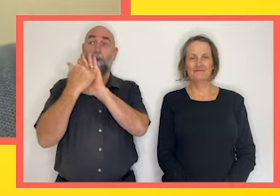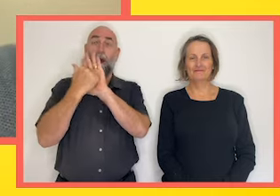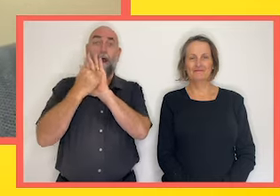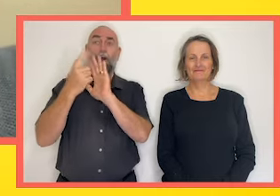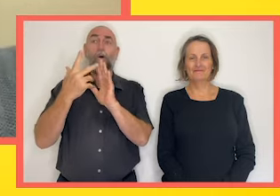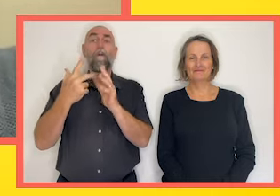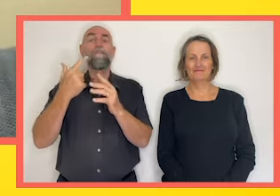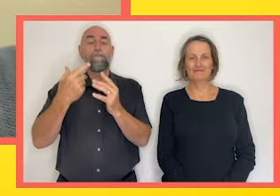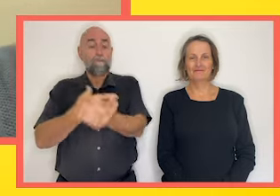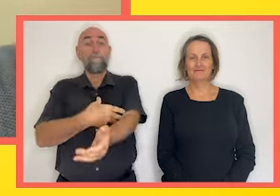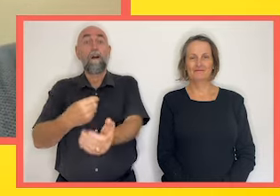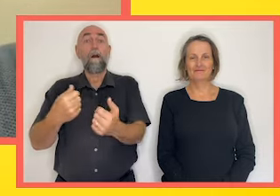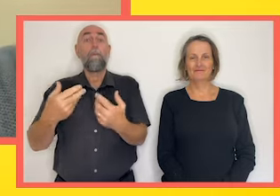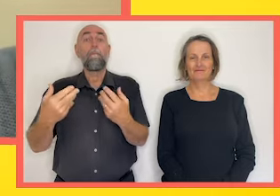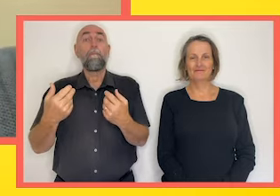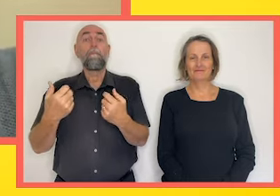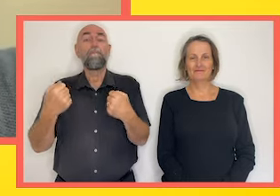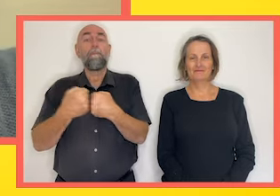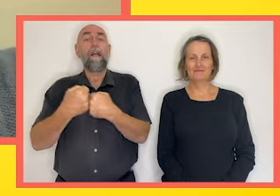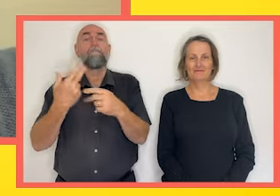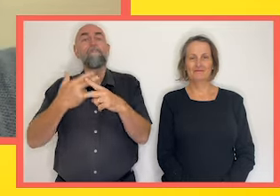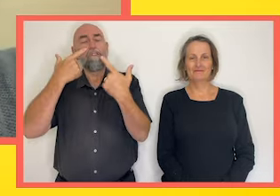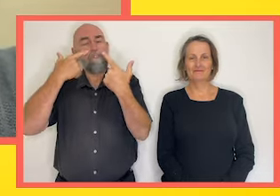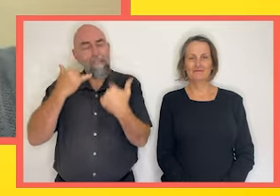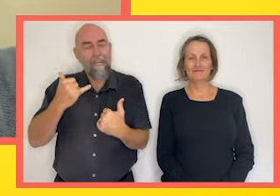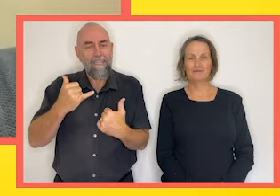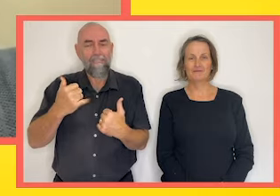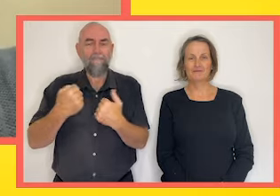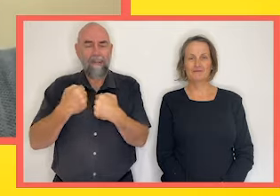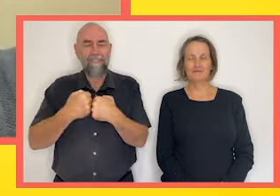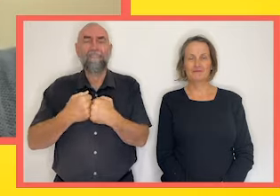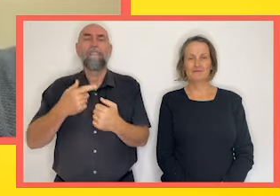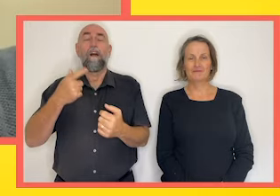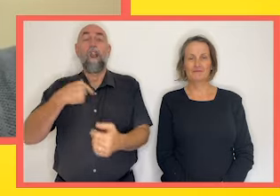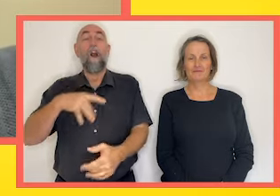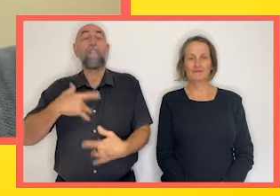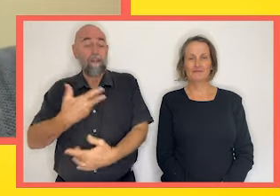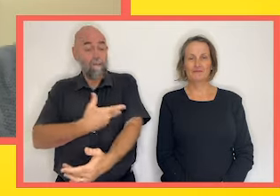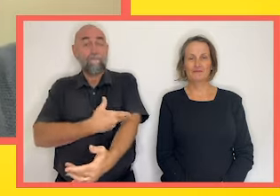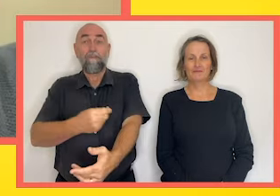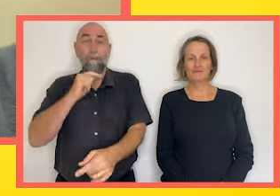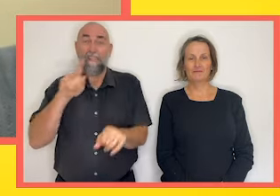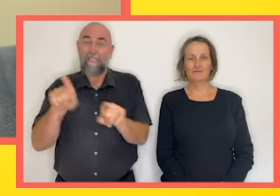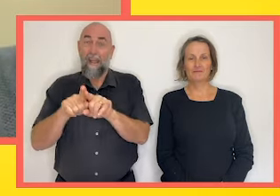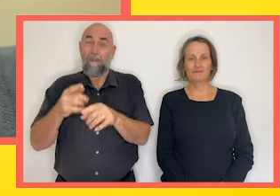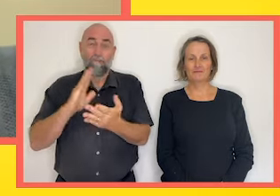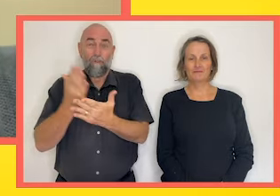and they would take a little bit of blood. I'm sure that if they took my blood at the moment, it would be a full-on espresso.